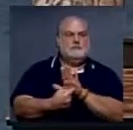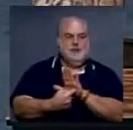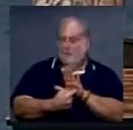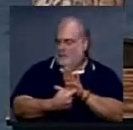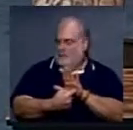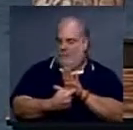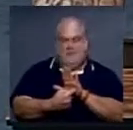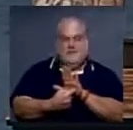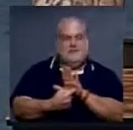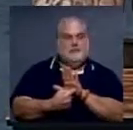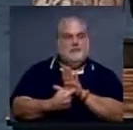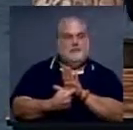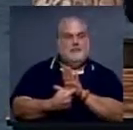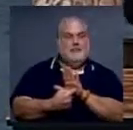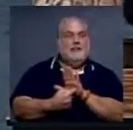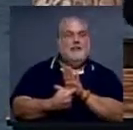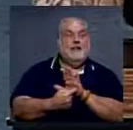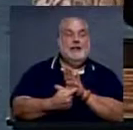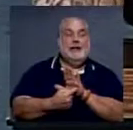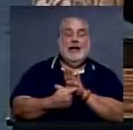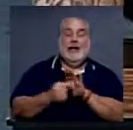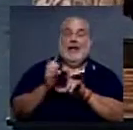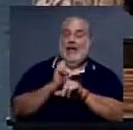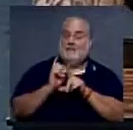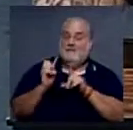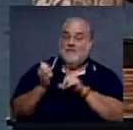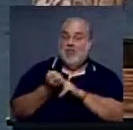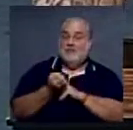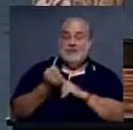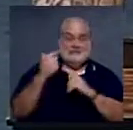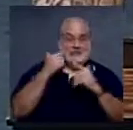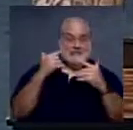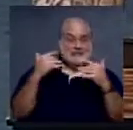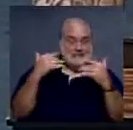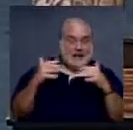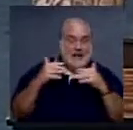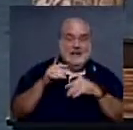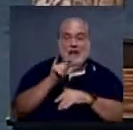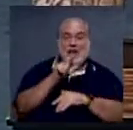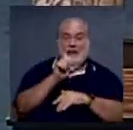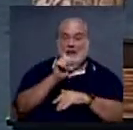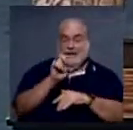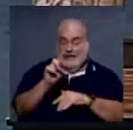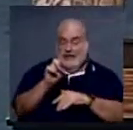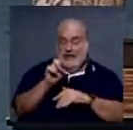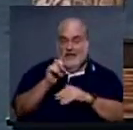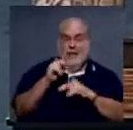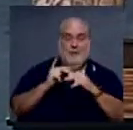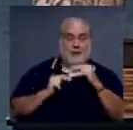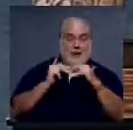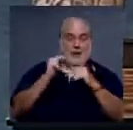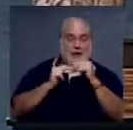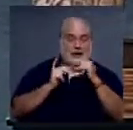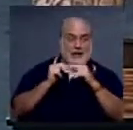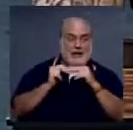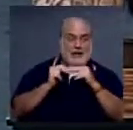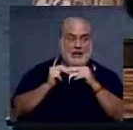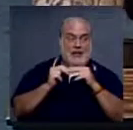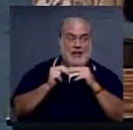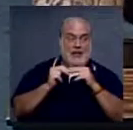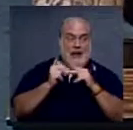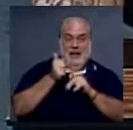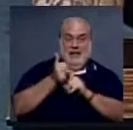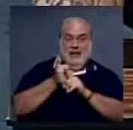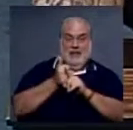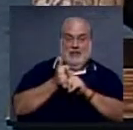I think it's exceptional that this is an environmentally sound building. It's an LEED building, which has had wonderful